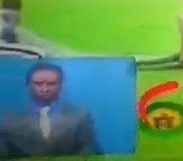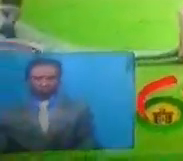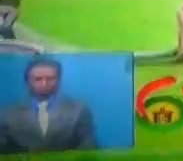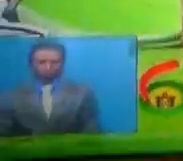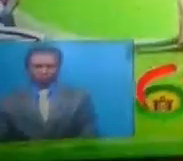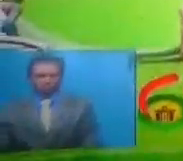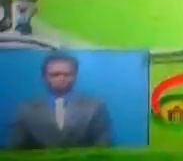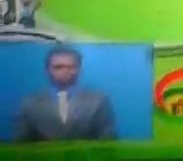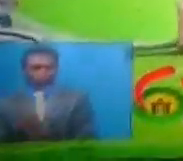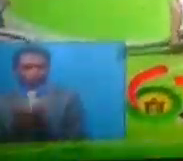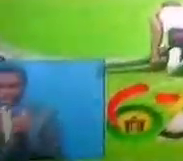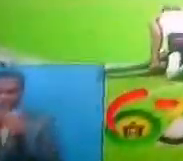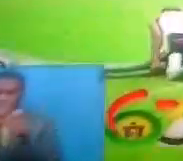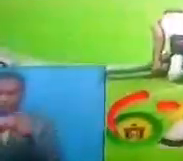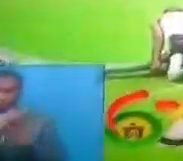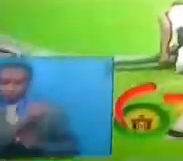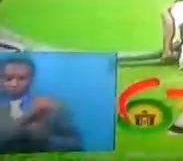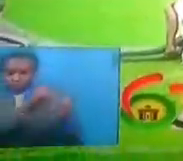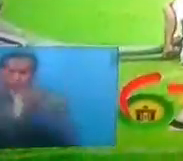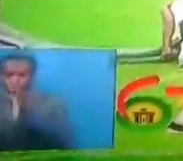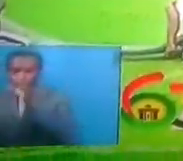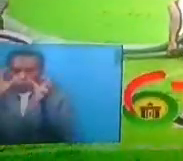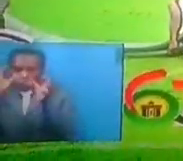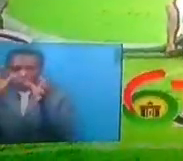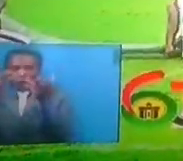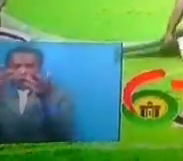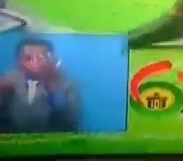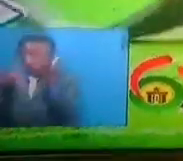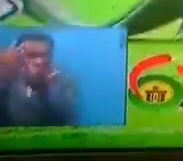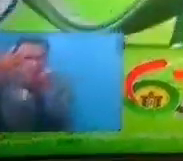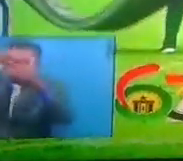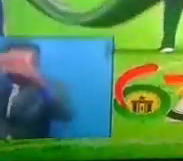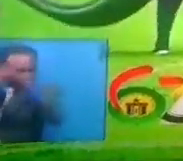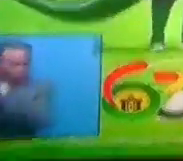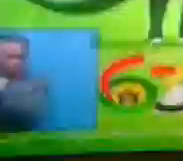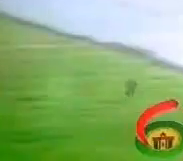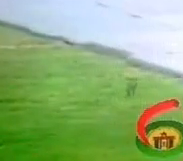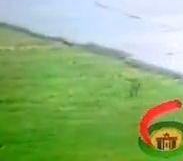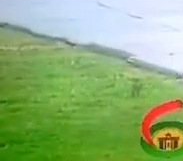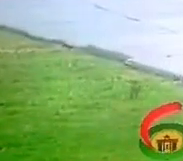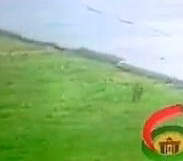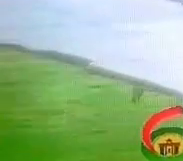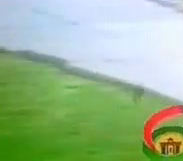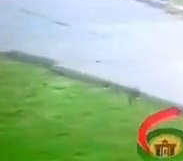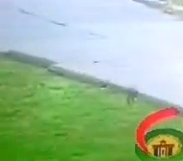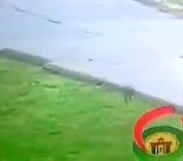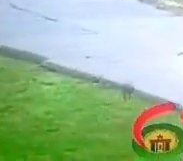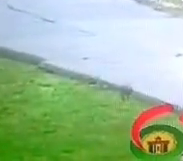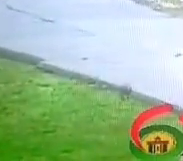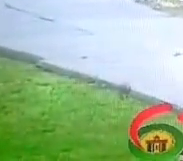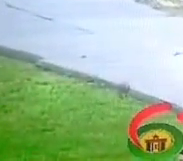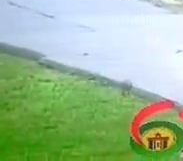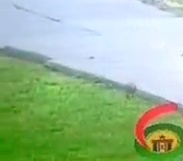that the Ghana Armed Forces have to go through in order to protect our territorial. And in unison, we